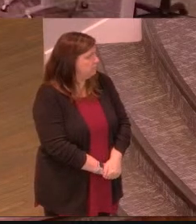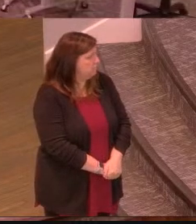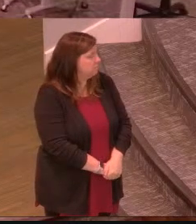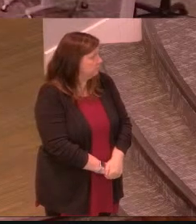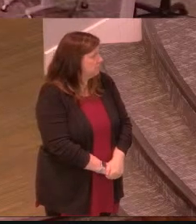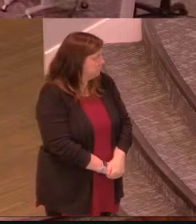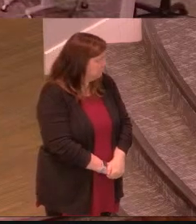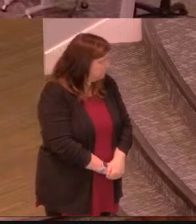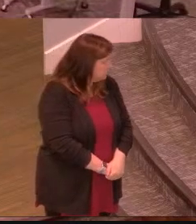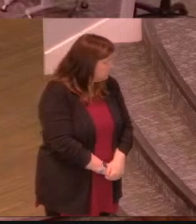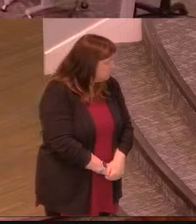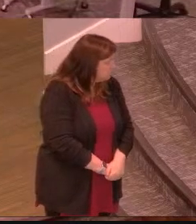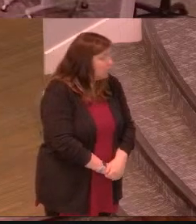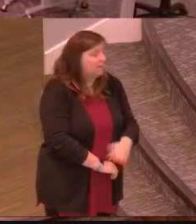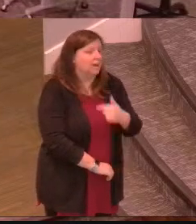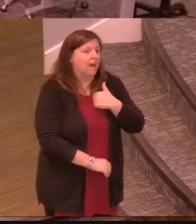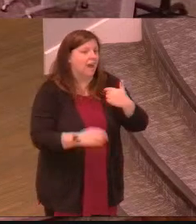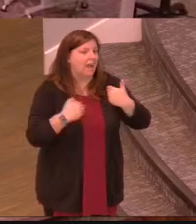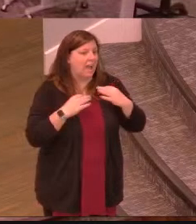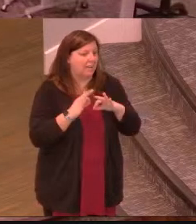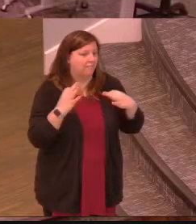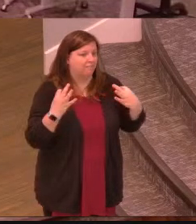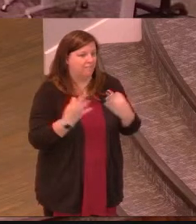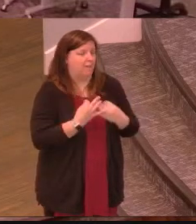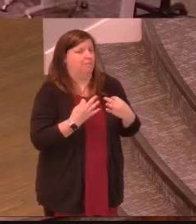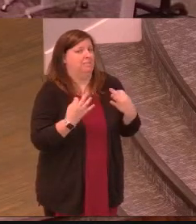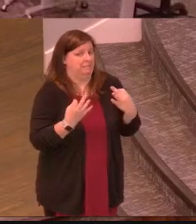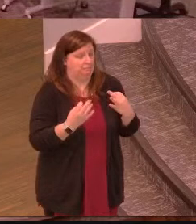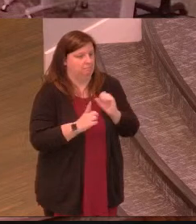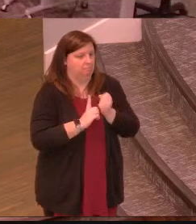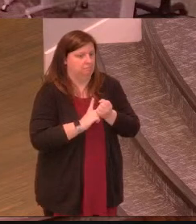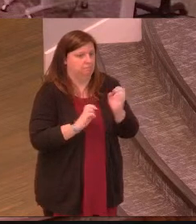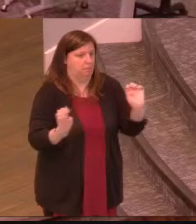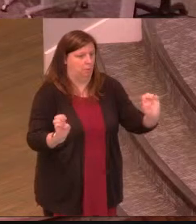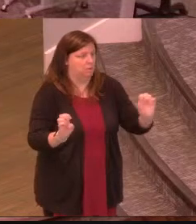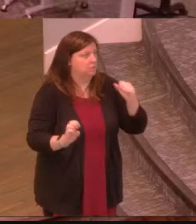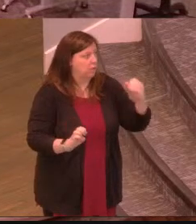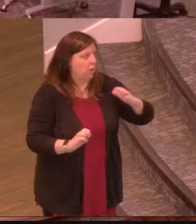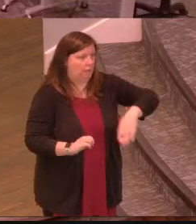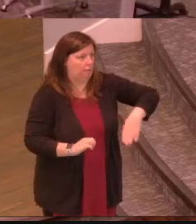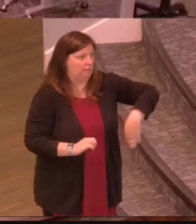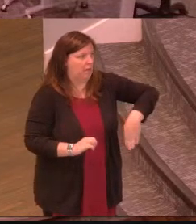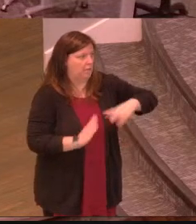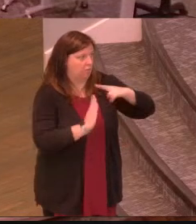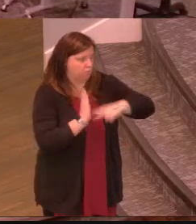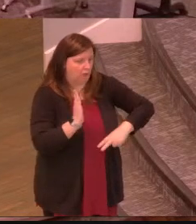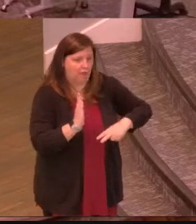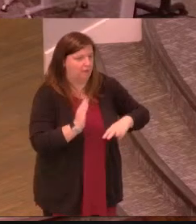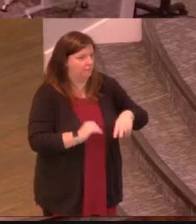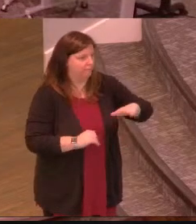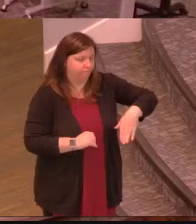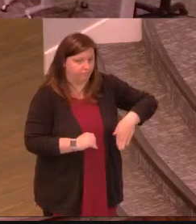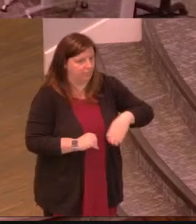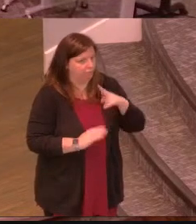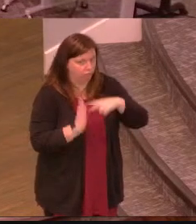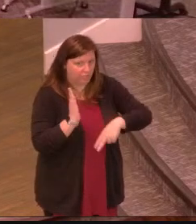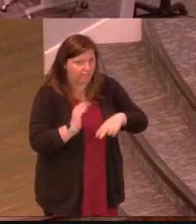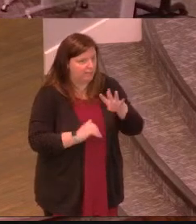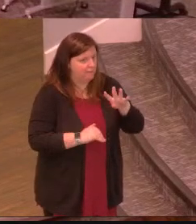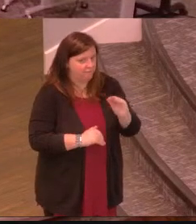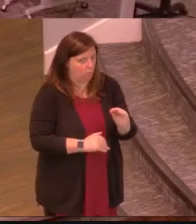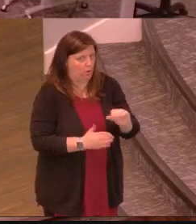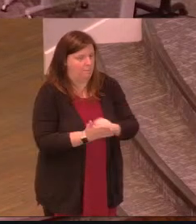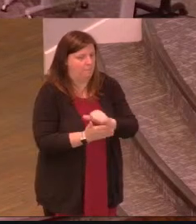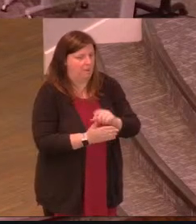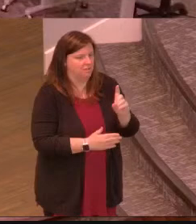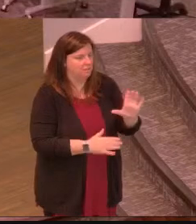I'm sorry, I've had a family crisis, and so I have not read this or your 40-page document. You don't have to read the 40-page. Just okay. The